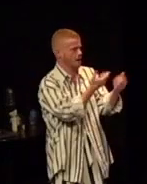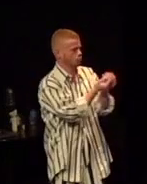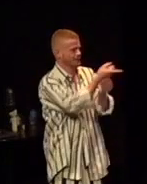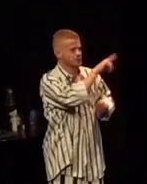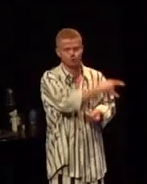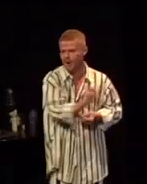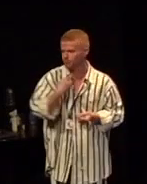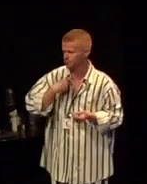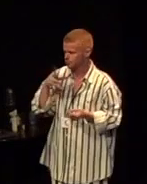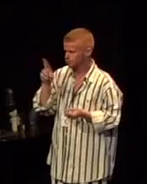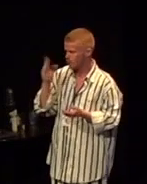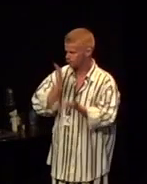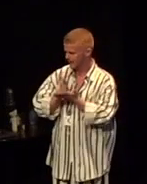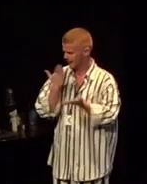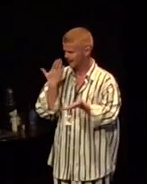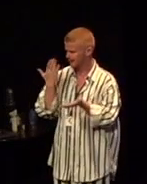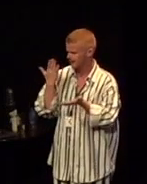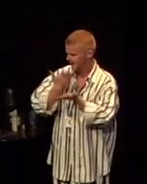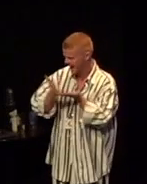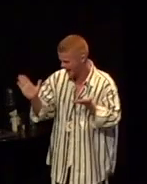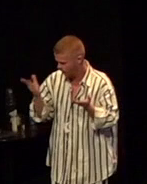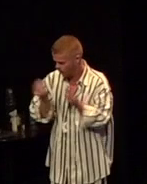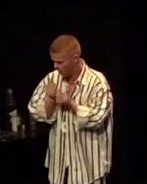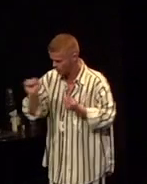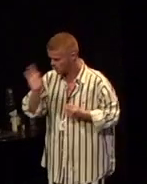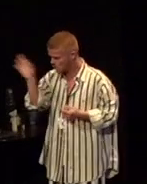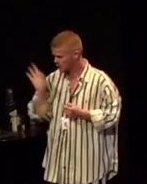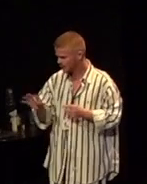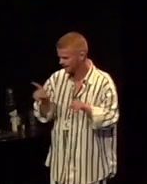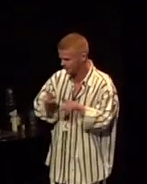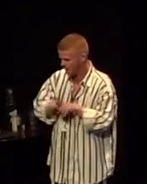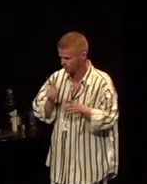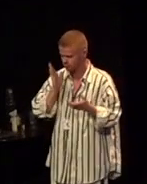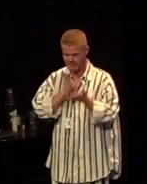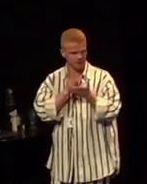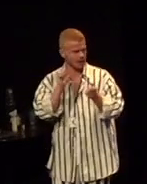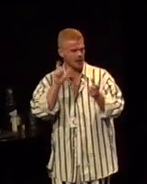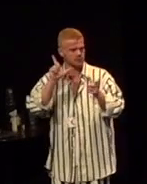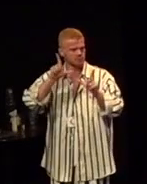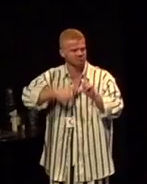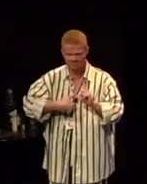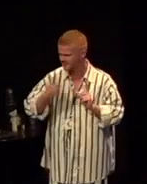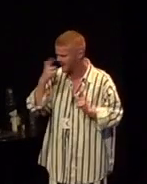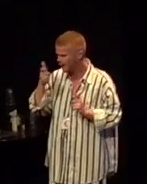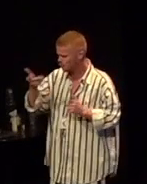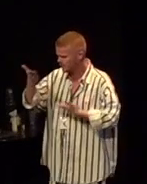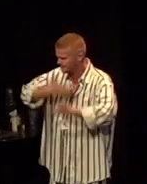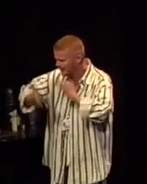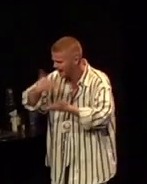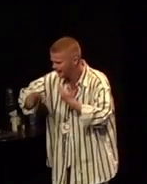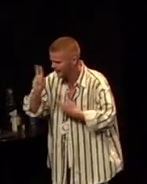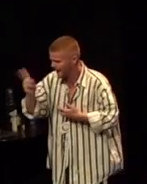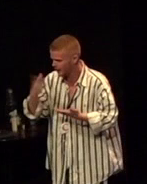Hello there. I'd just like to back up what EJ just said. I wasn't clear on the original question in regards